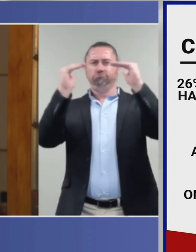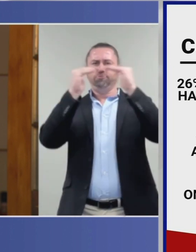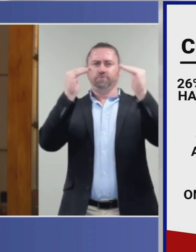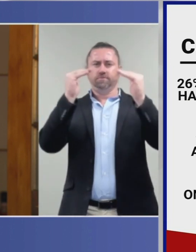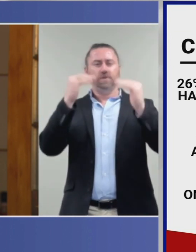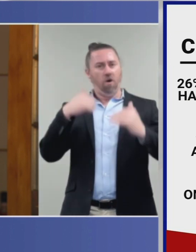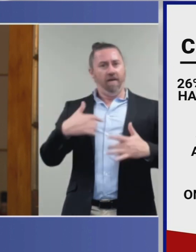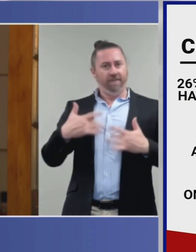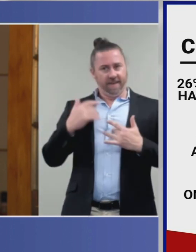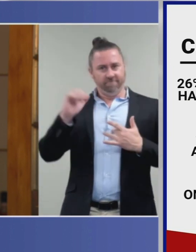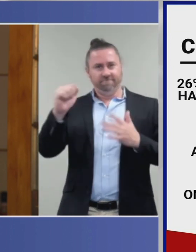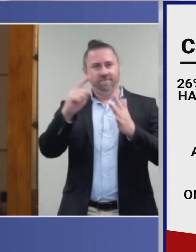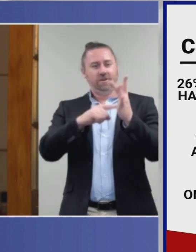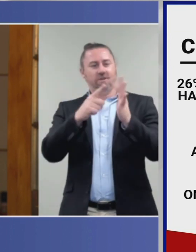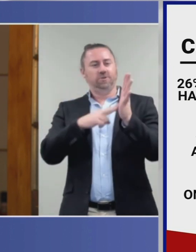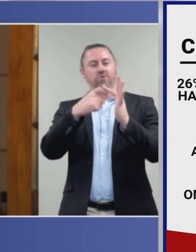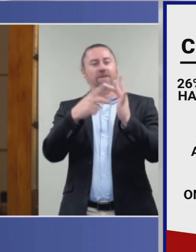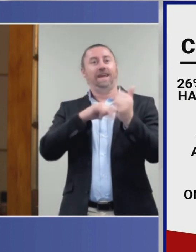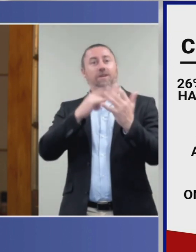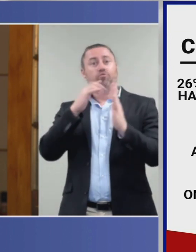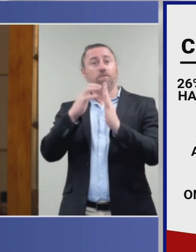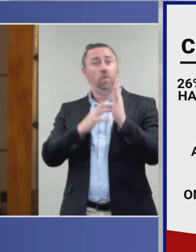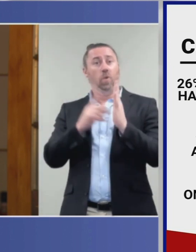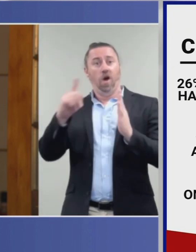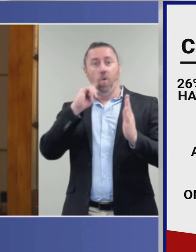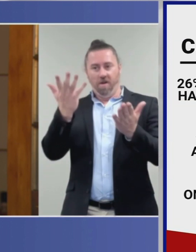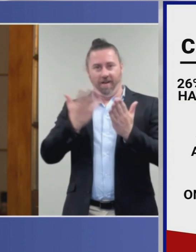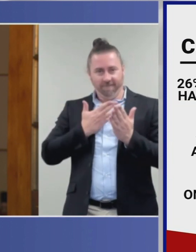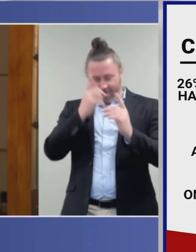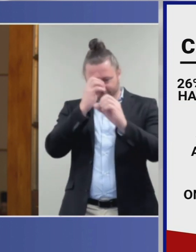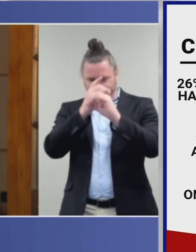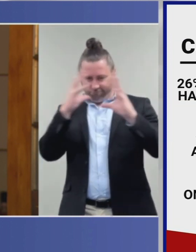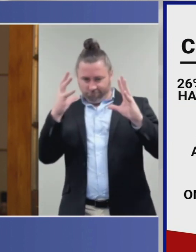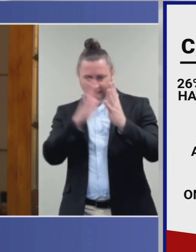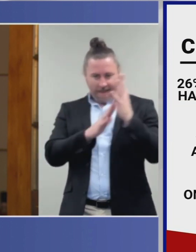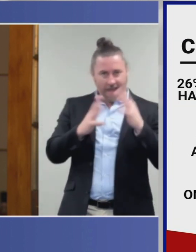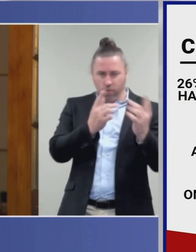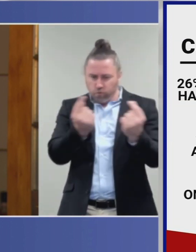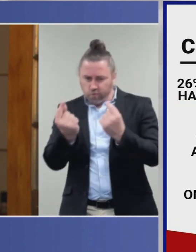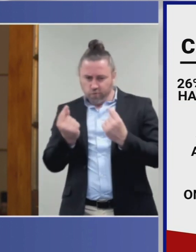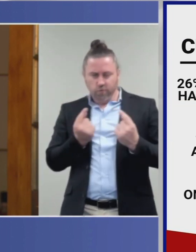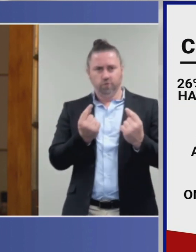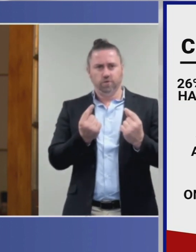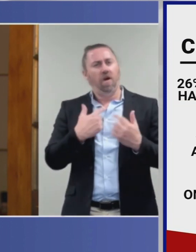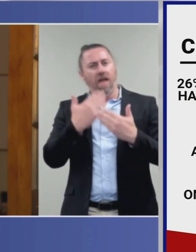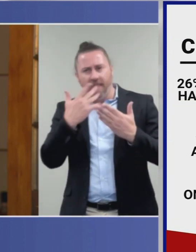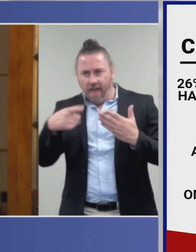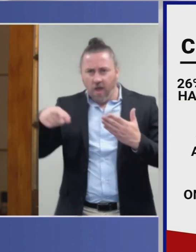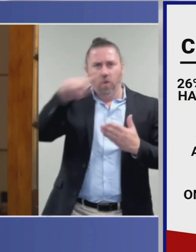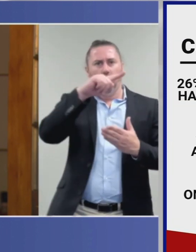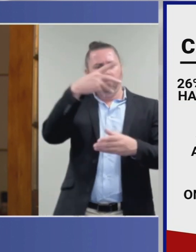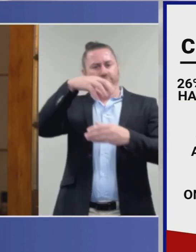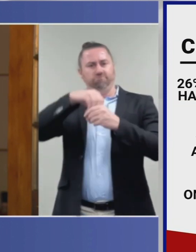And I thank everybody who has played a role in doing this. These events have